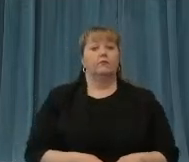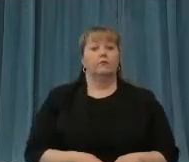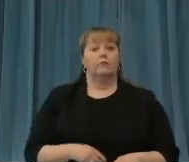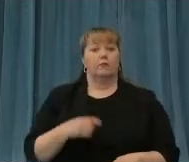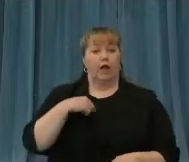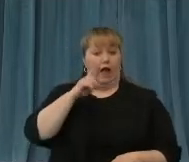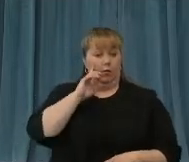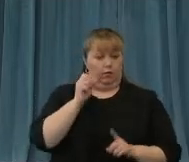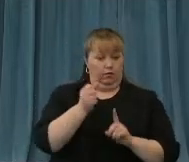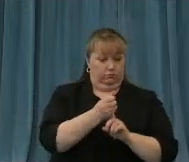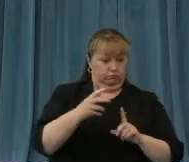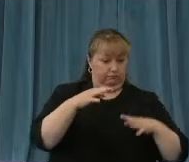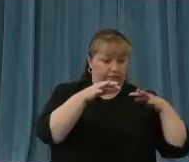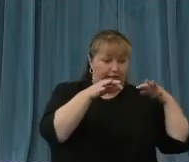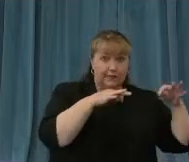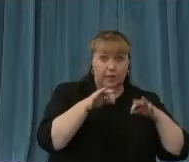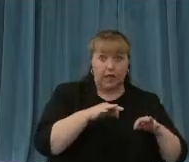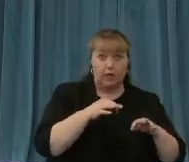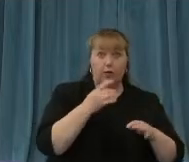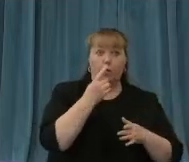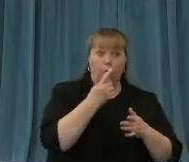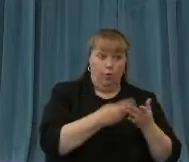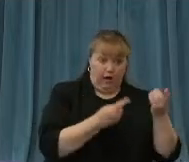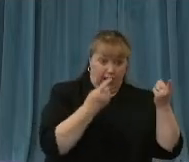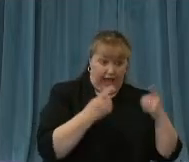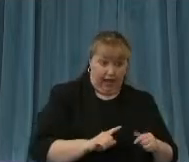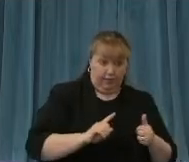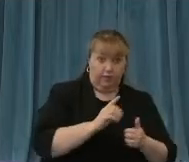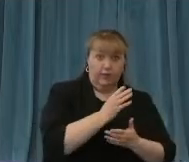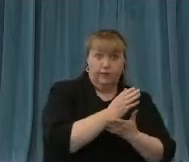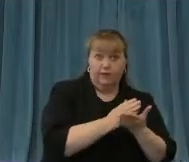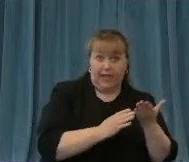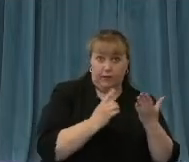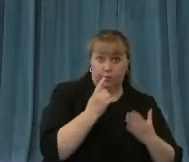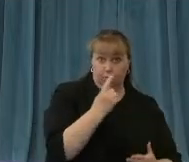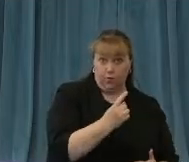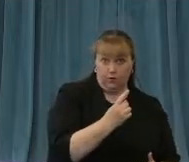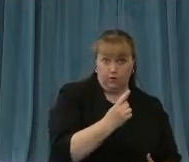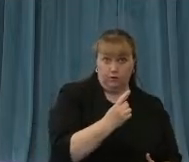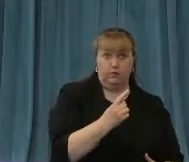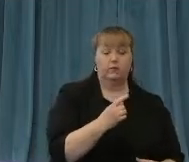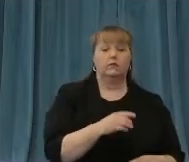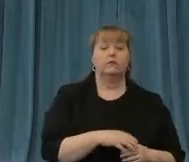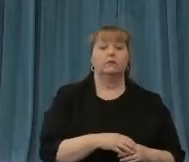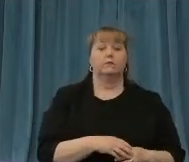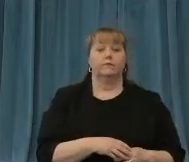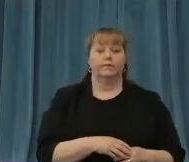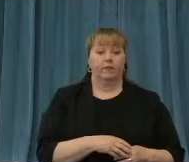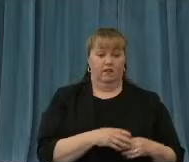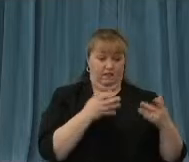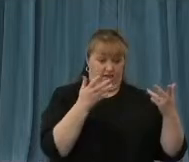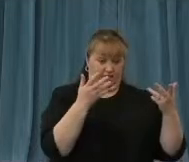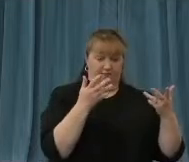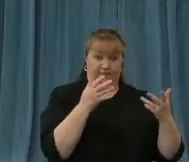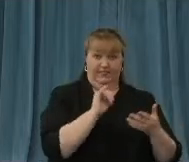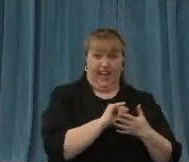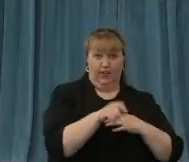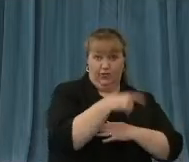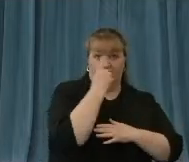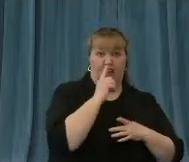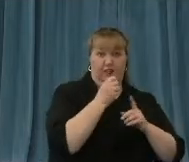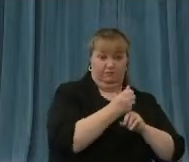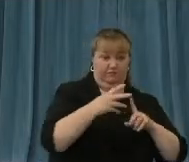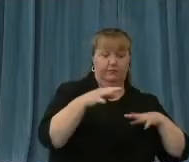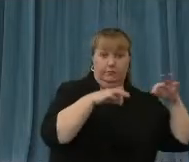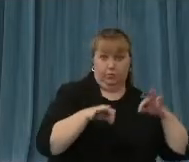things Nevada can expect once we enter phase one. In the coming weeks, my team and I will continue solidifying the details